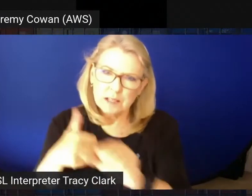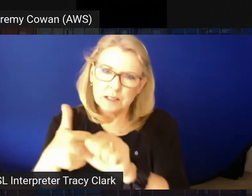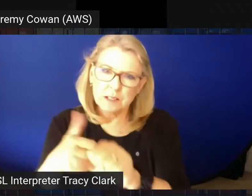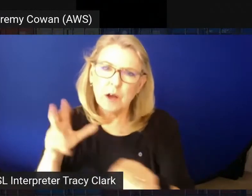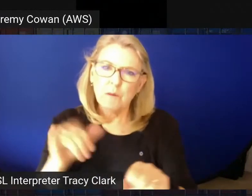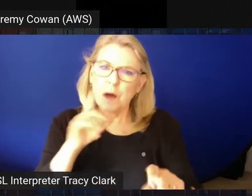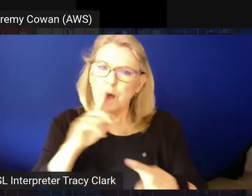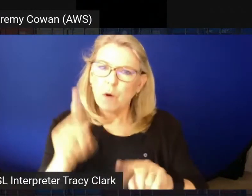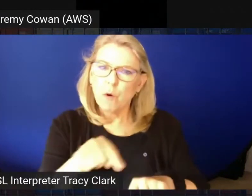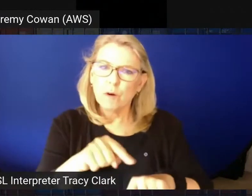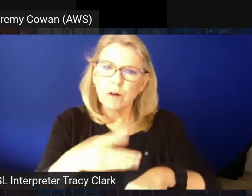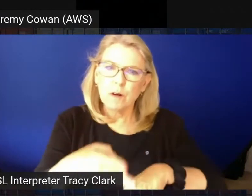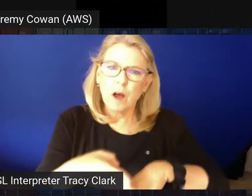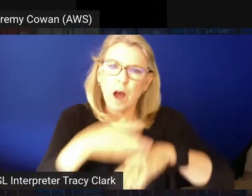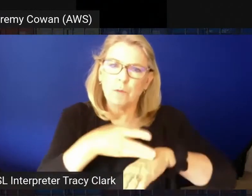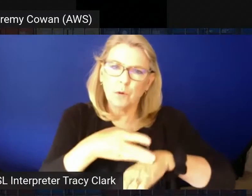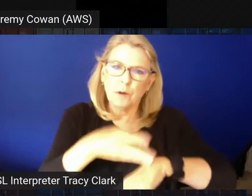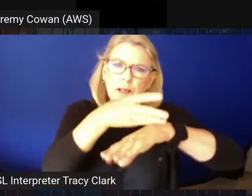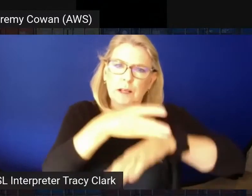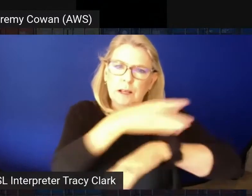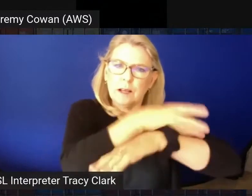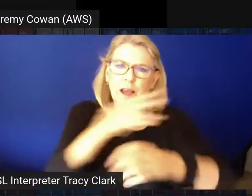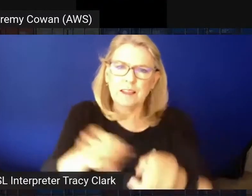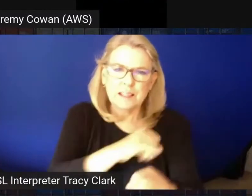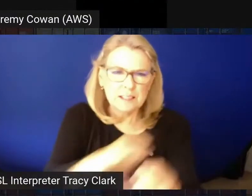them at the tail end of our support window.